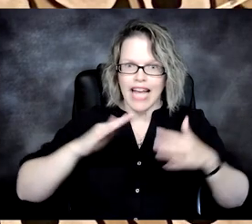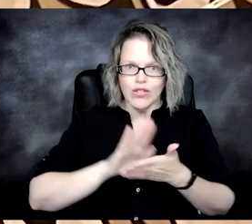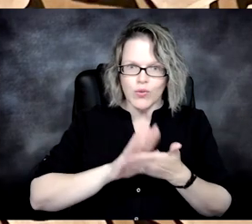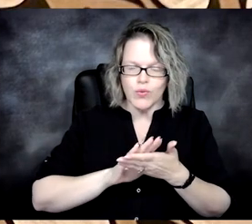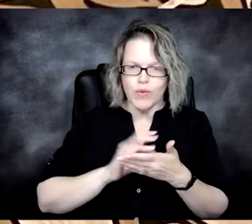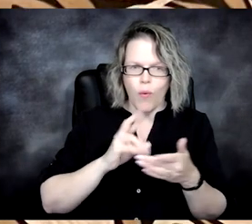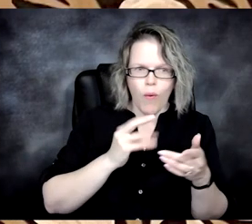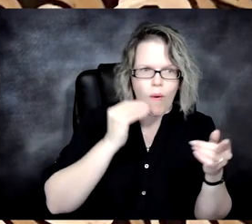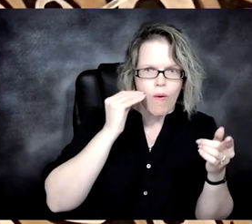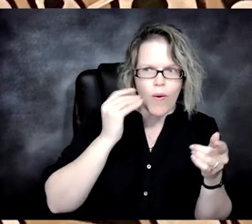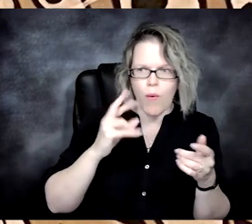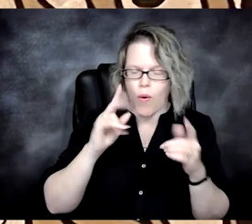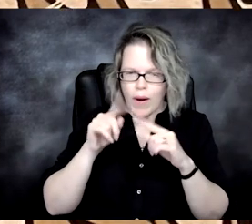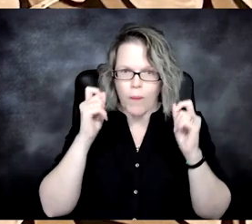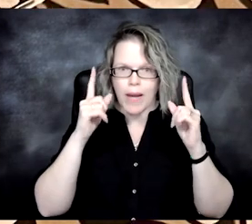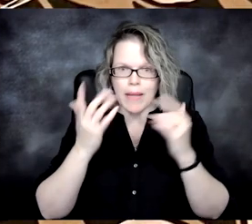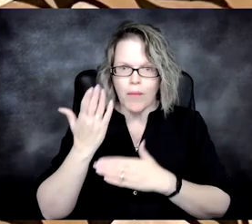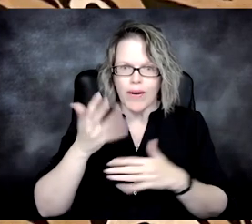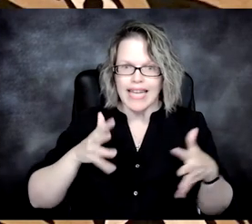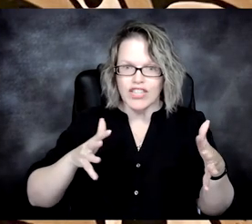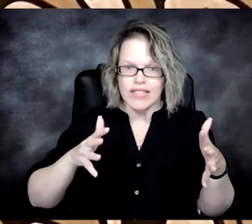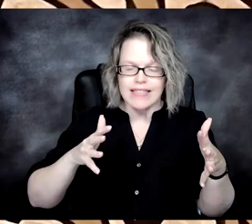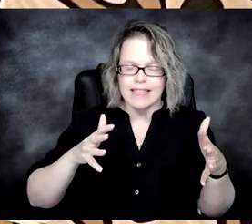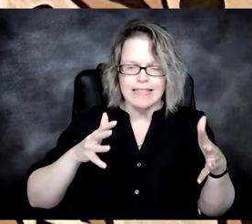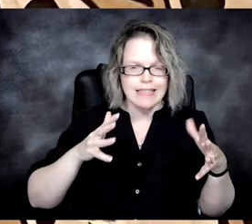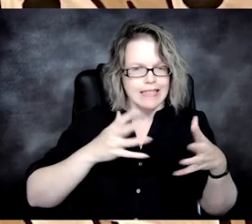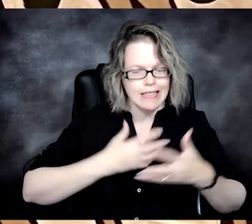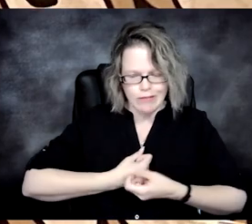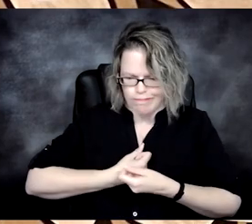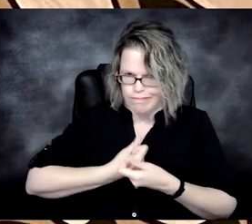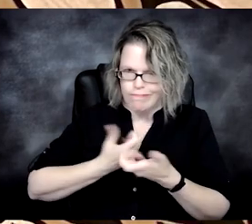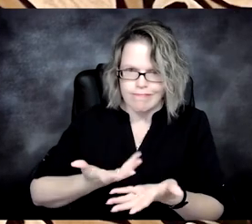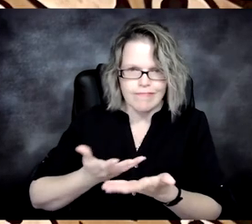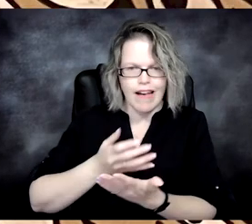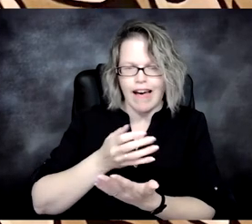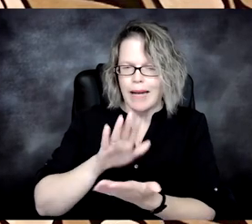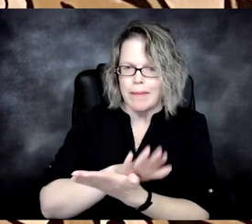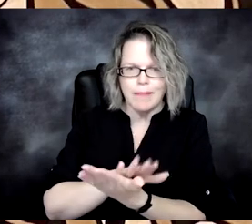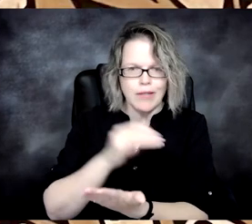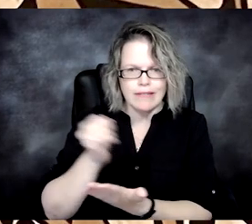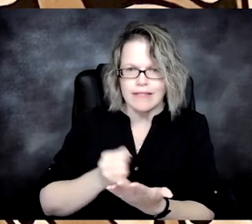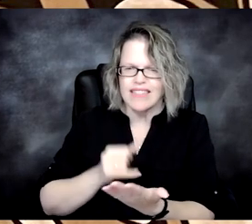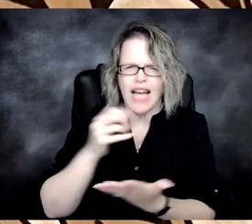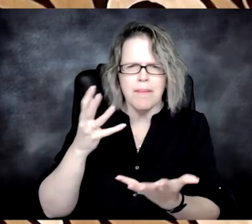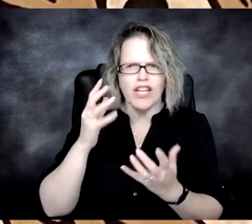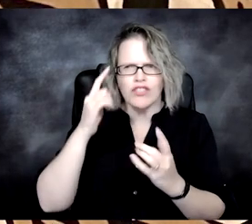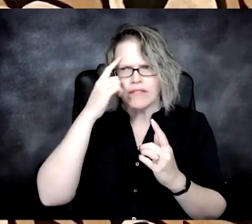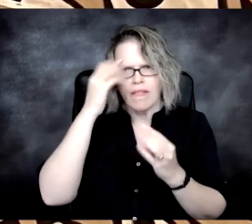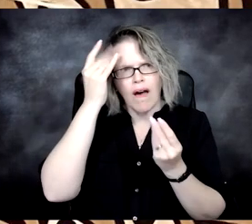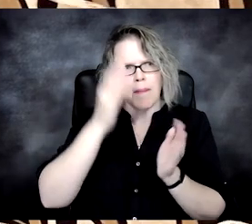home or just when I wake up in the morning and I put it on a piece of paper. There wasn't much thought behind it